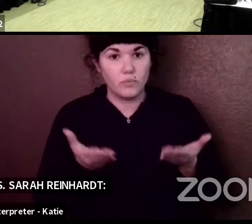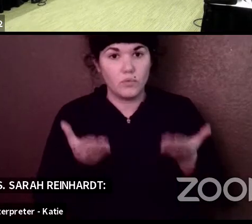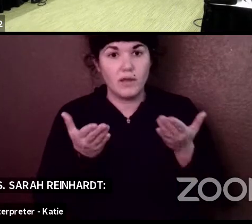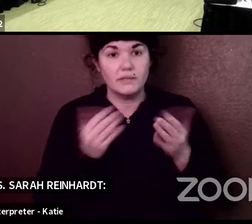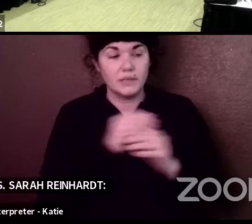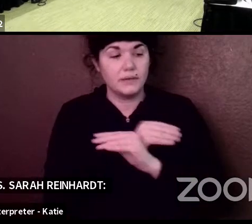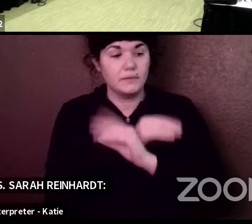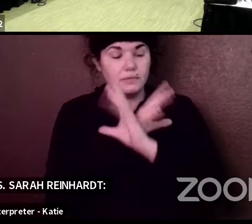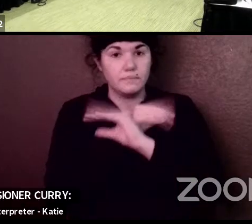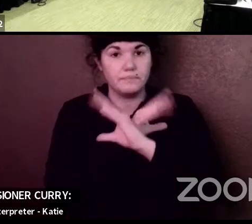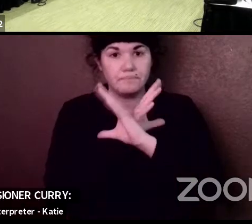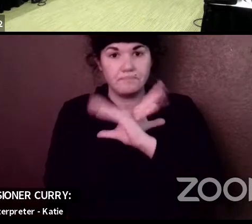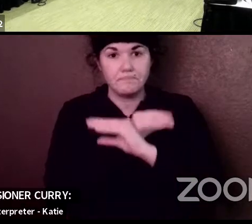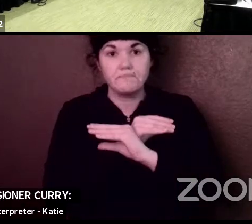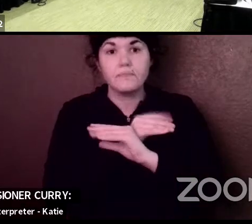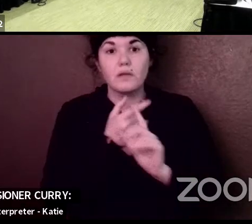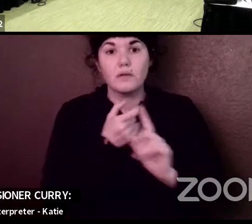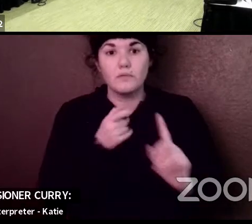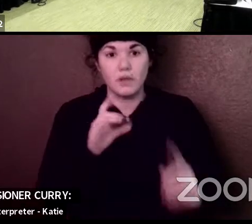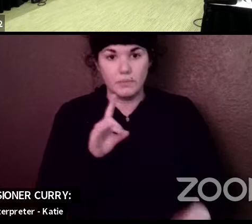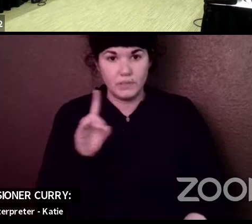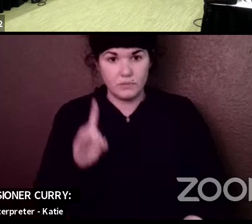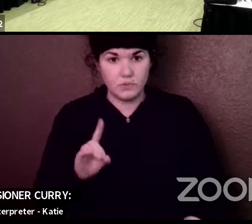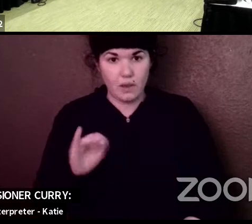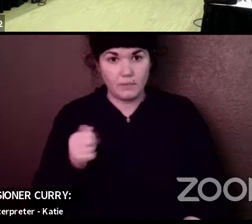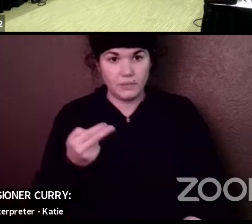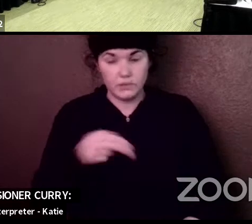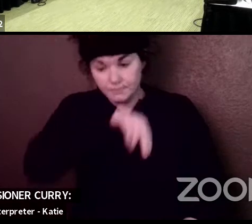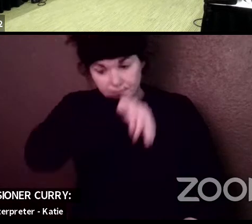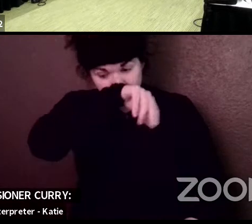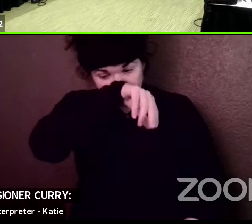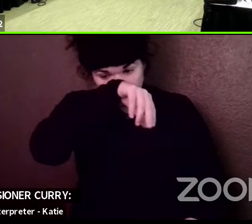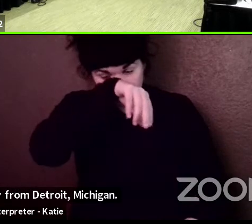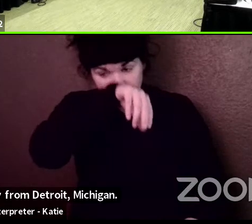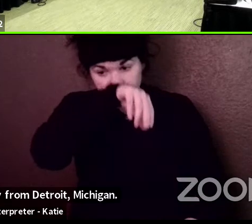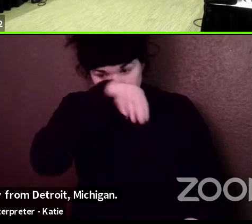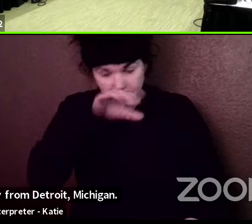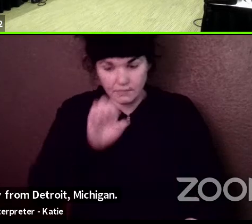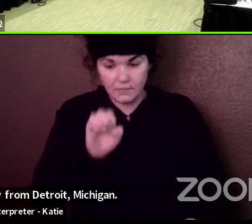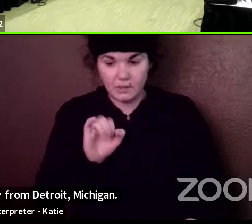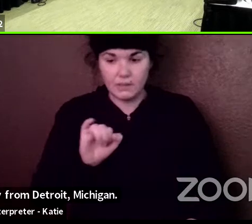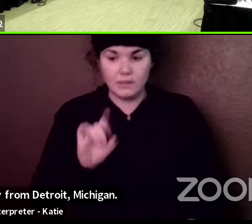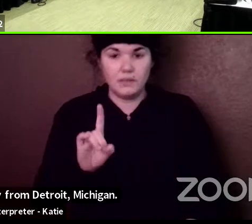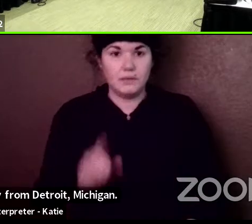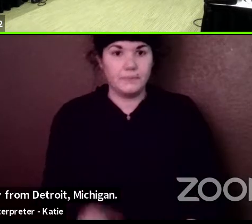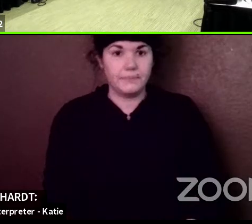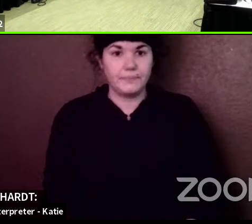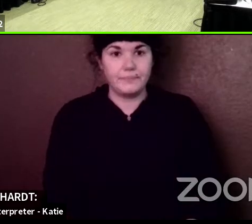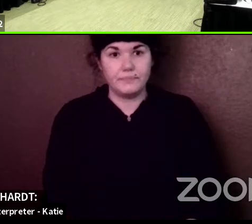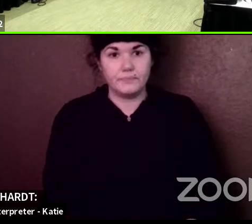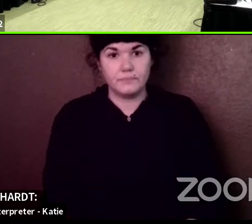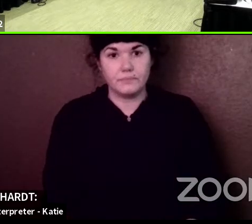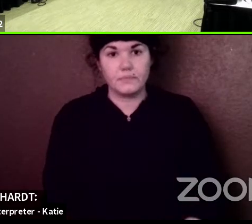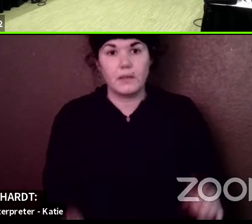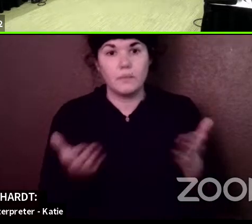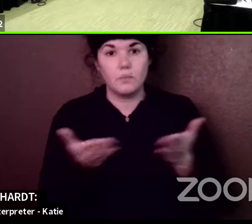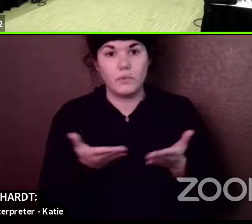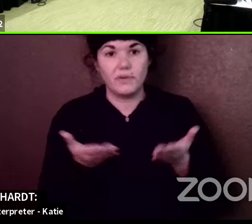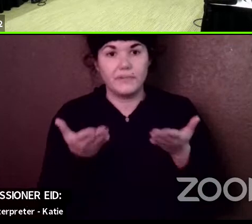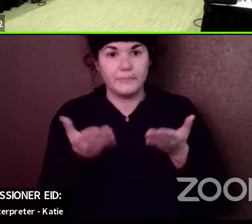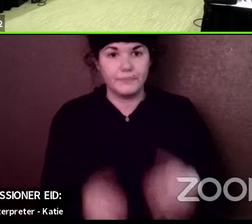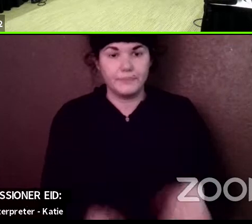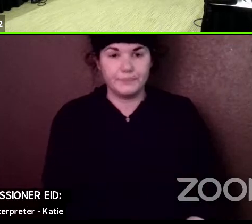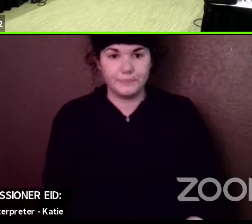am attending remotely from detroit michigan anthony eid president